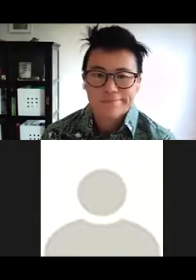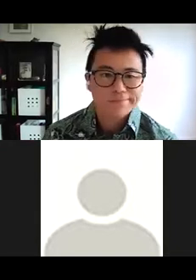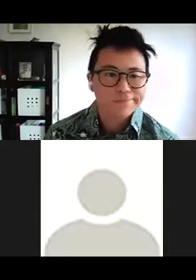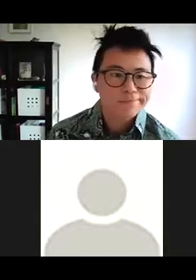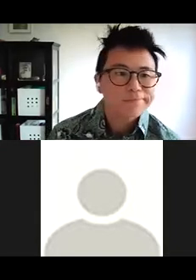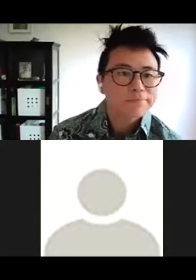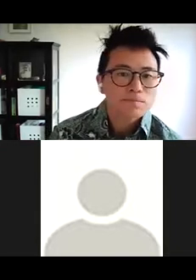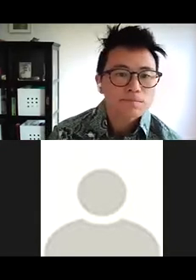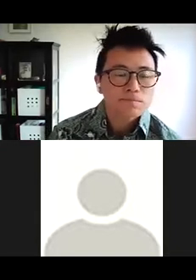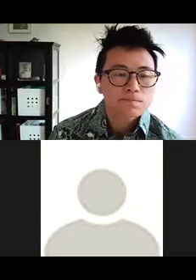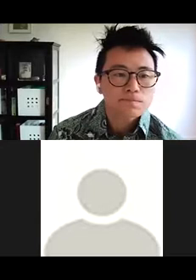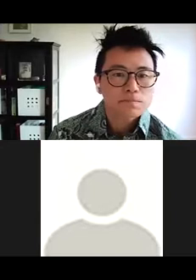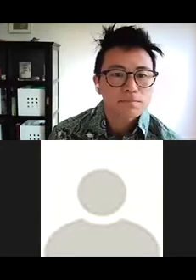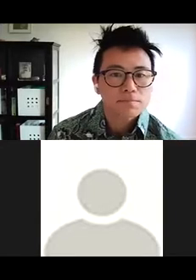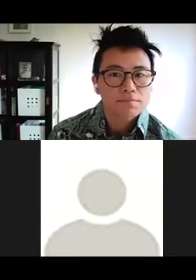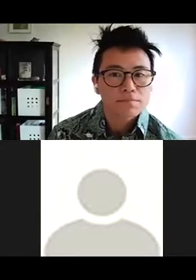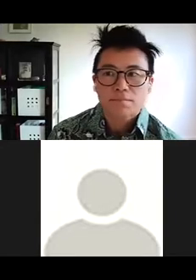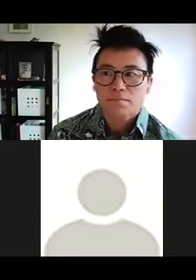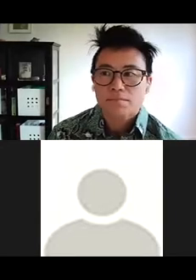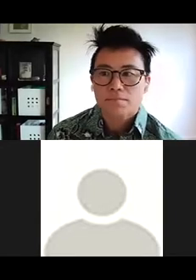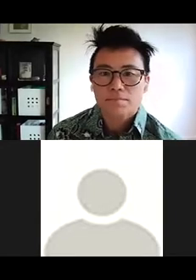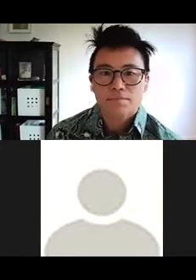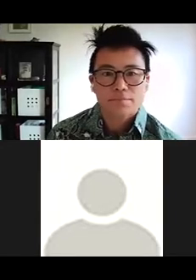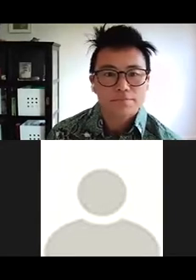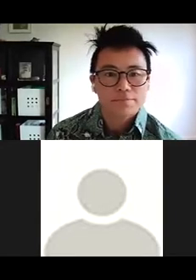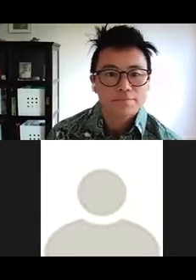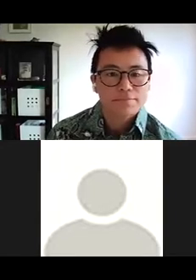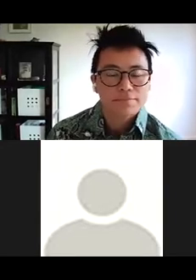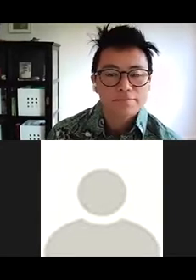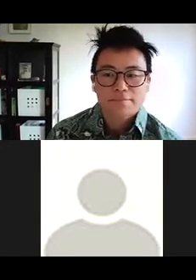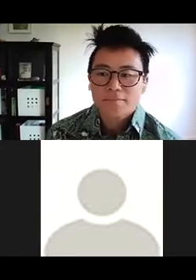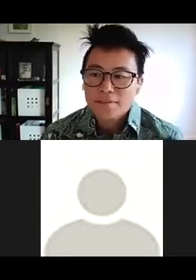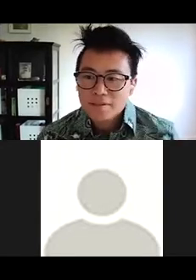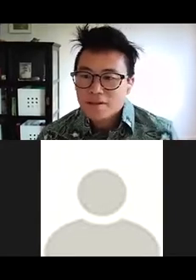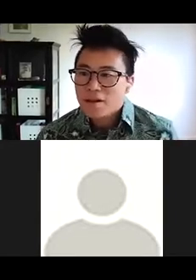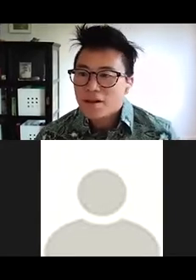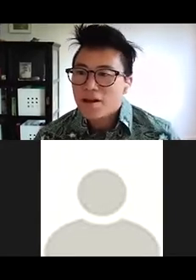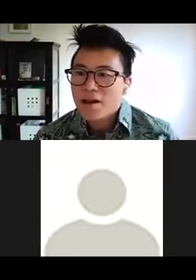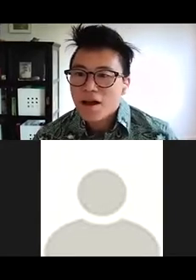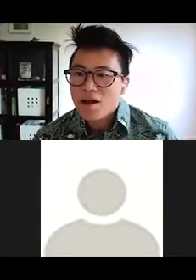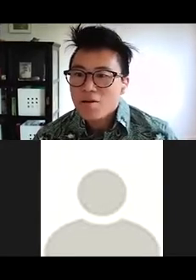Mian, do you need, are you like readjusting time in the Google Doc?